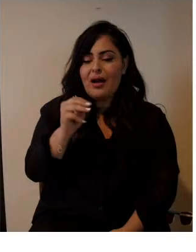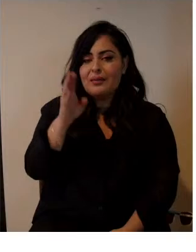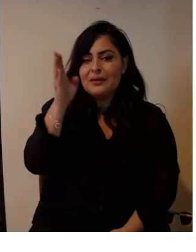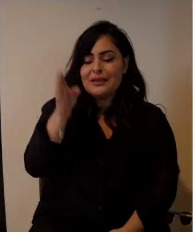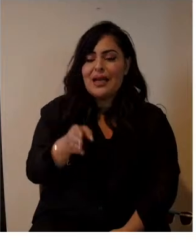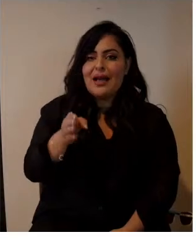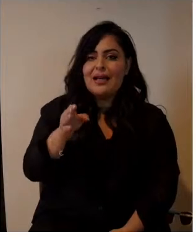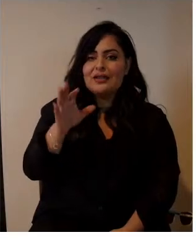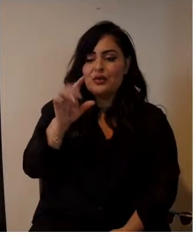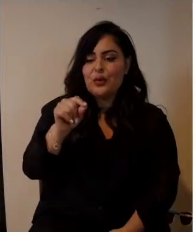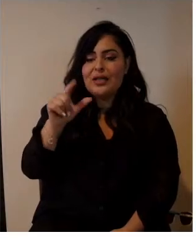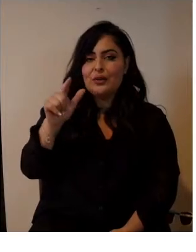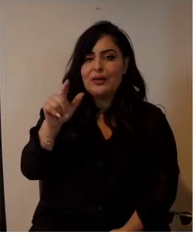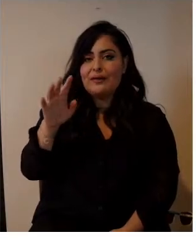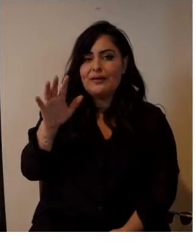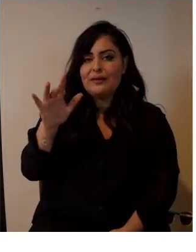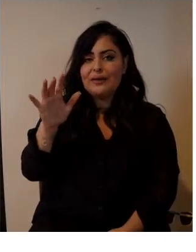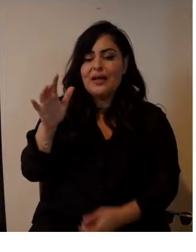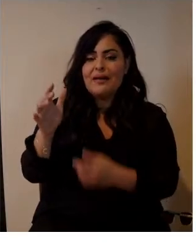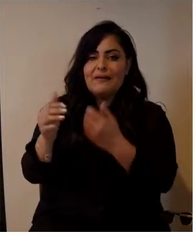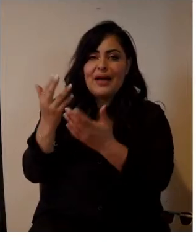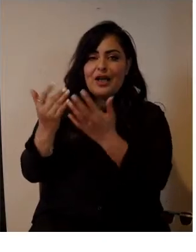laworks.com/2025fires. Thank you.